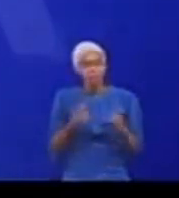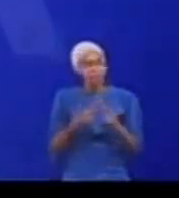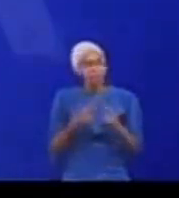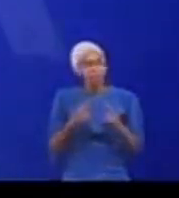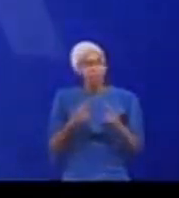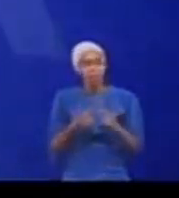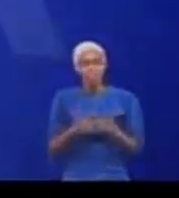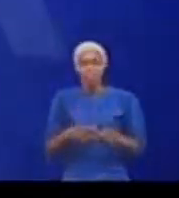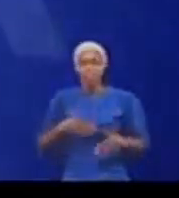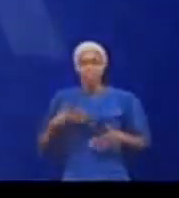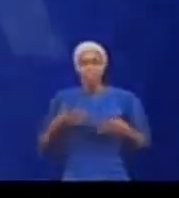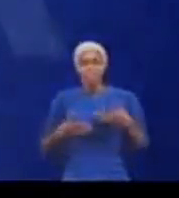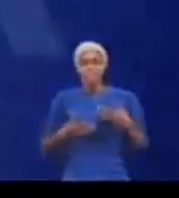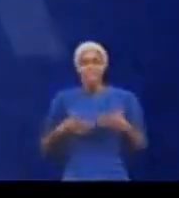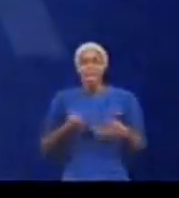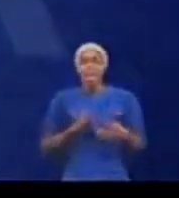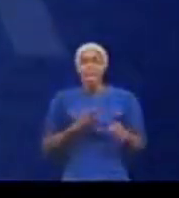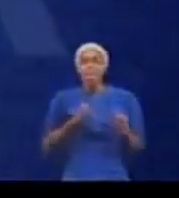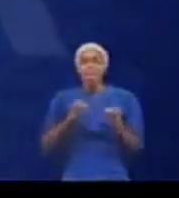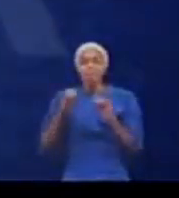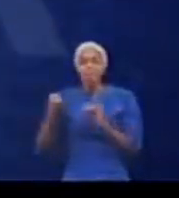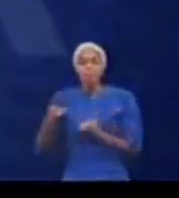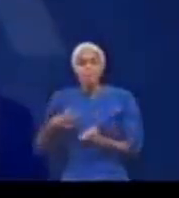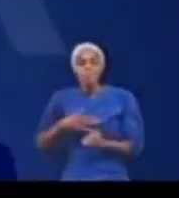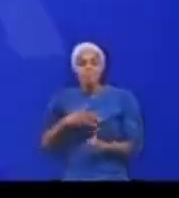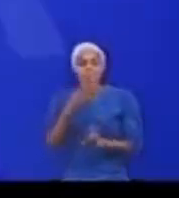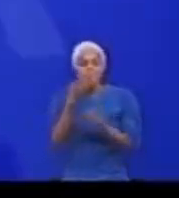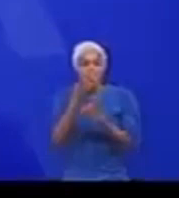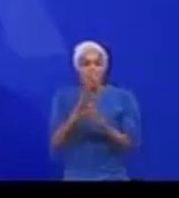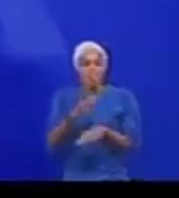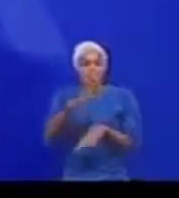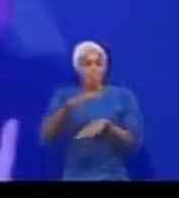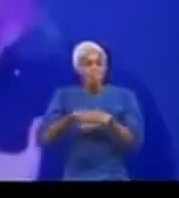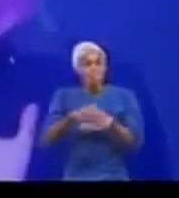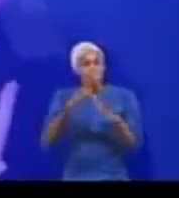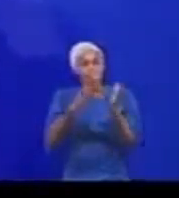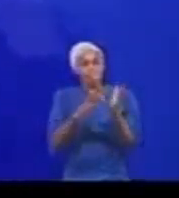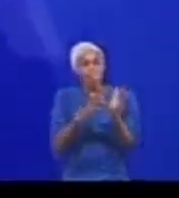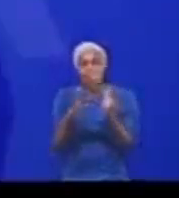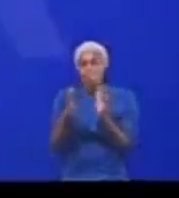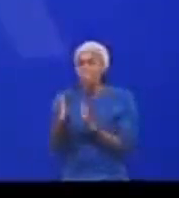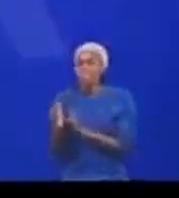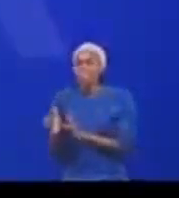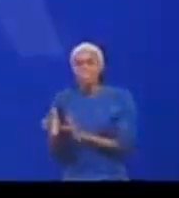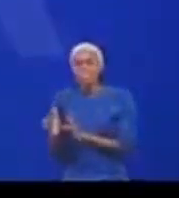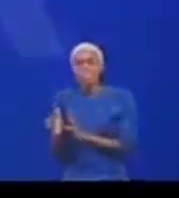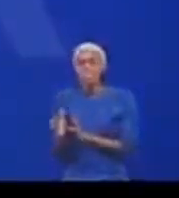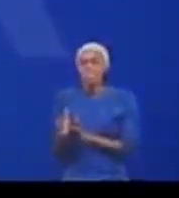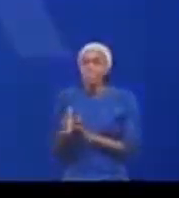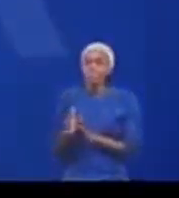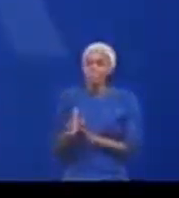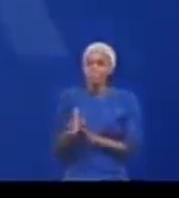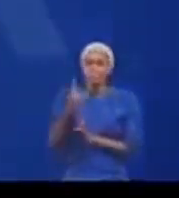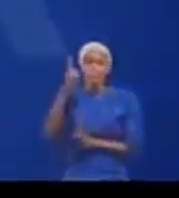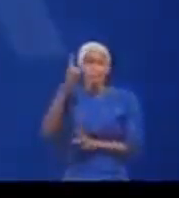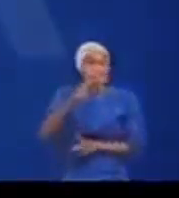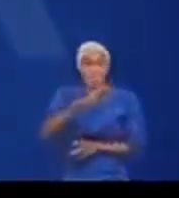I've never been more glad that I put my faith in